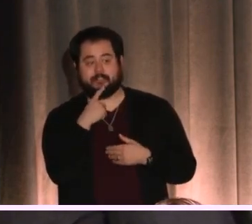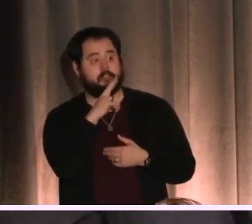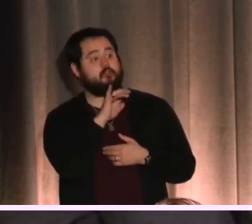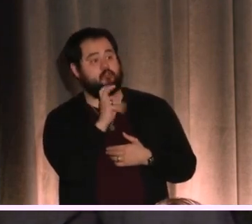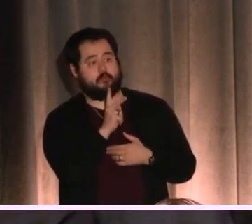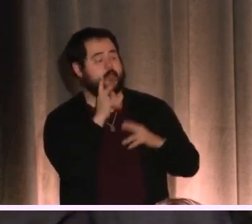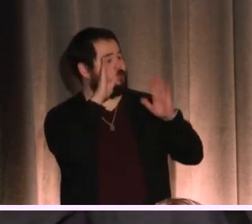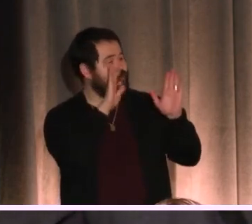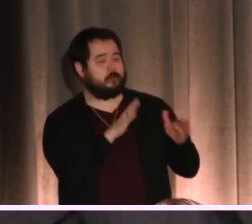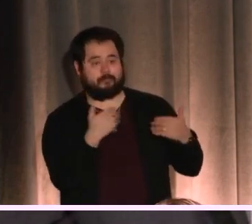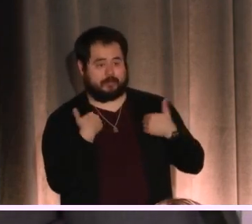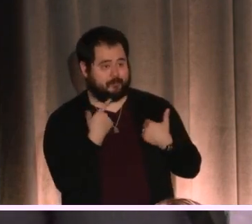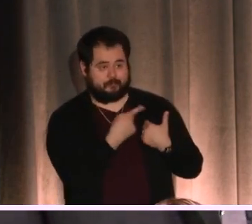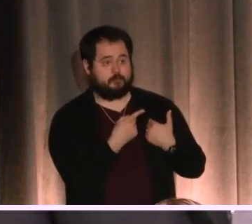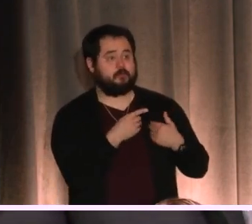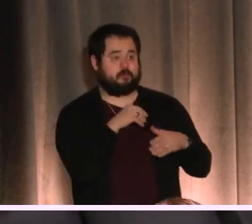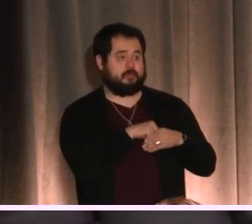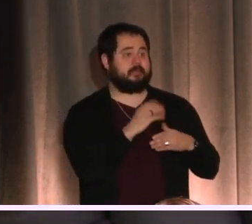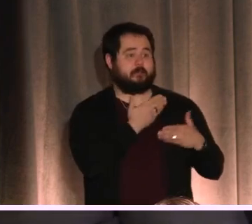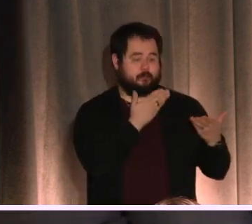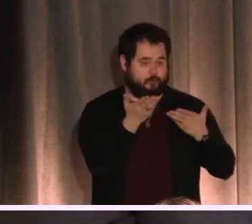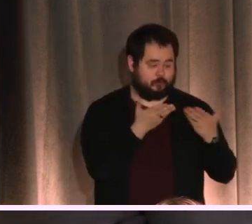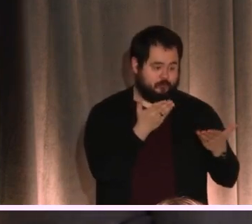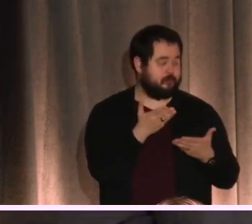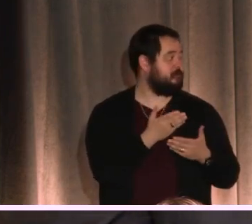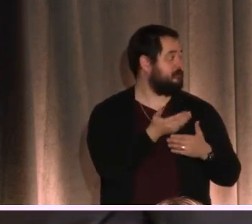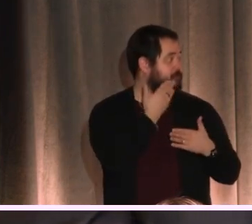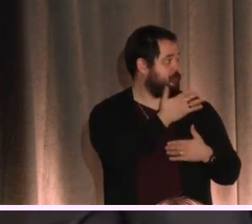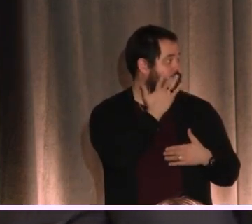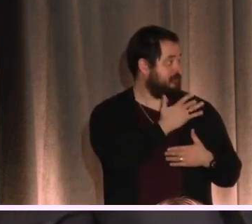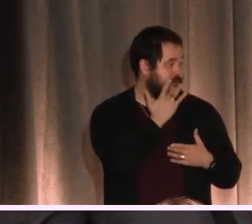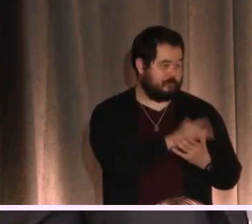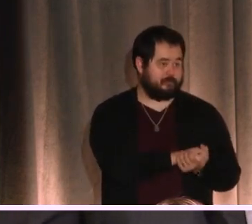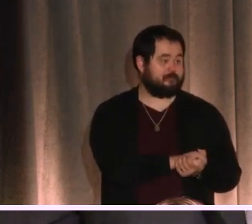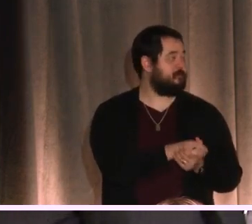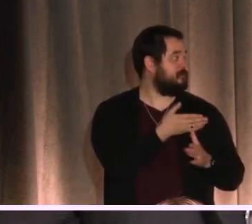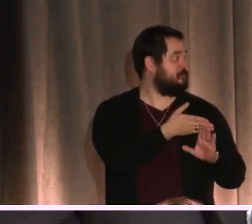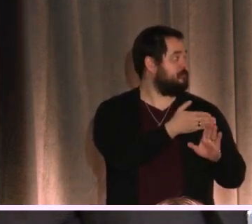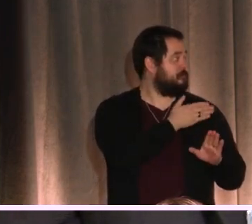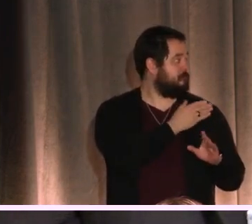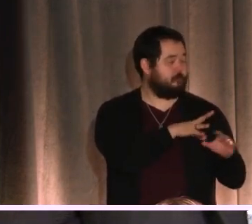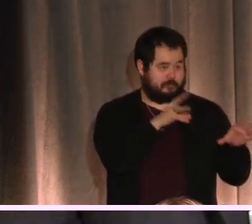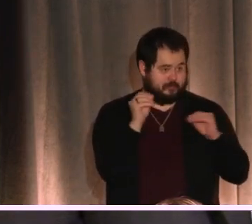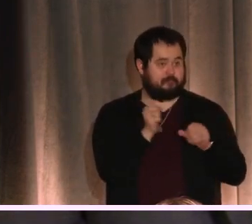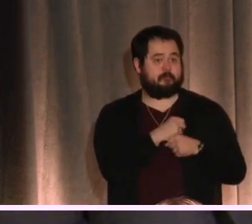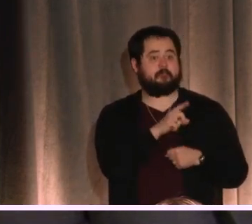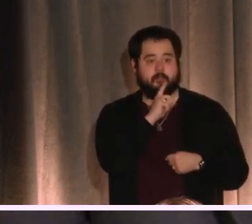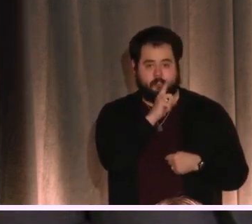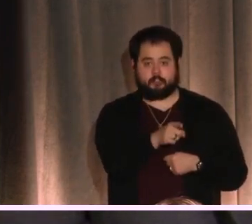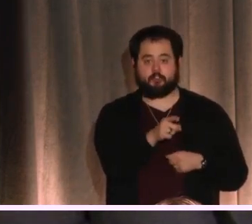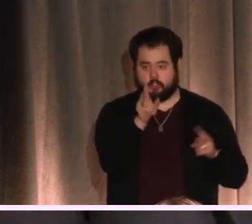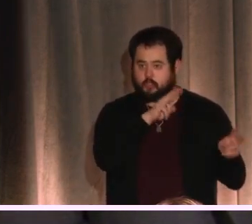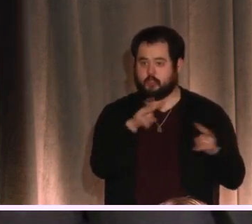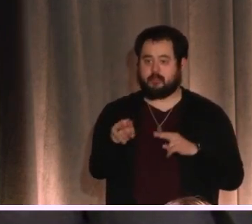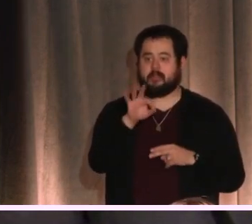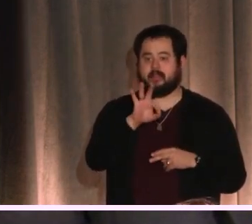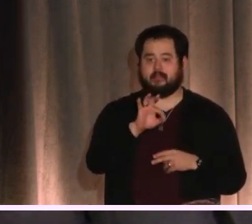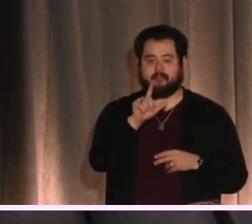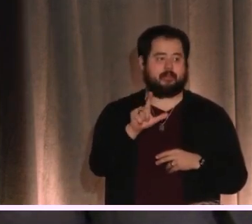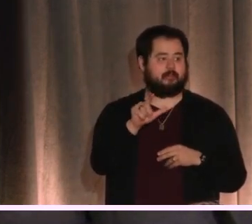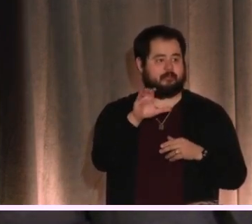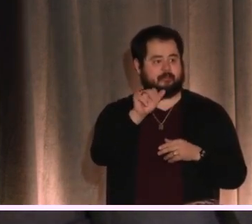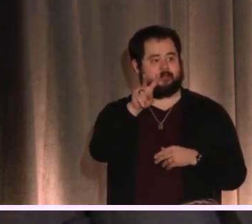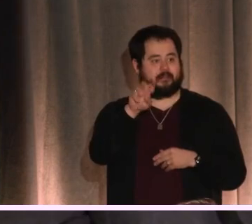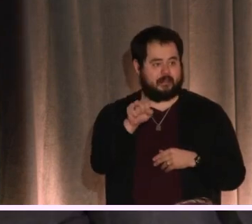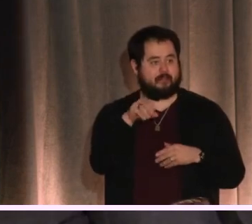wonderful having you on our service. Good luck to you. Before you leave, make sure you check out the FLKs on the